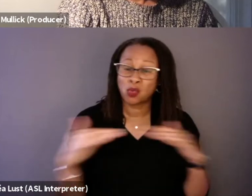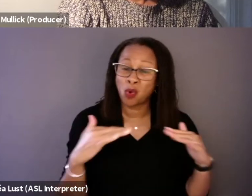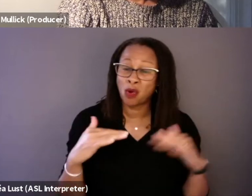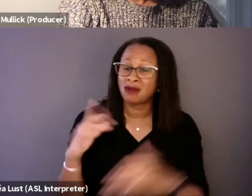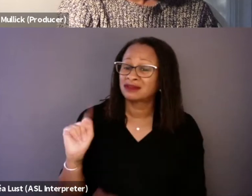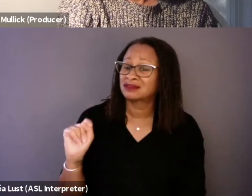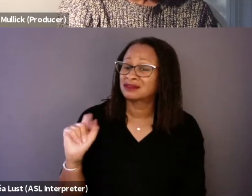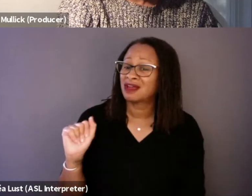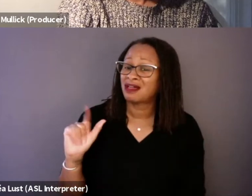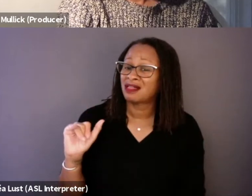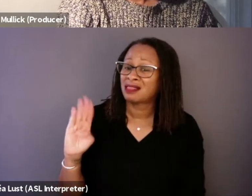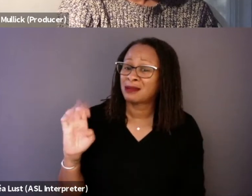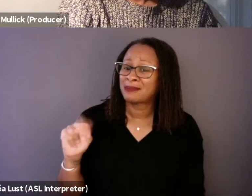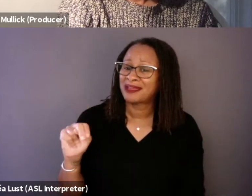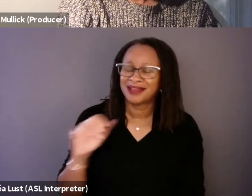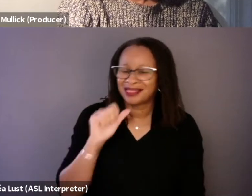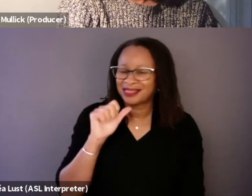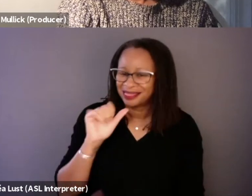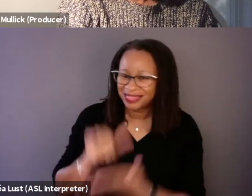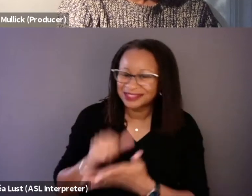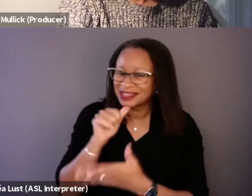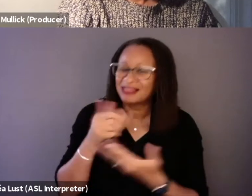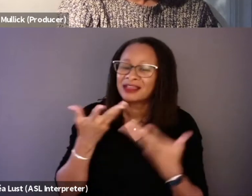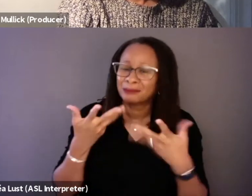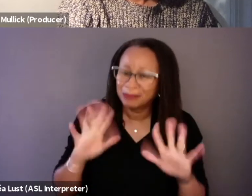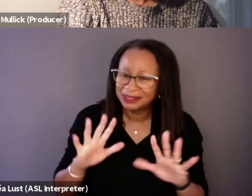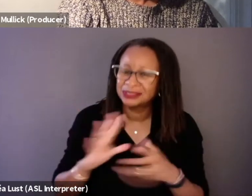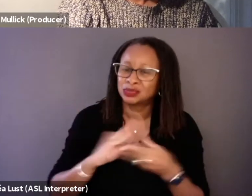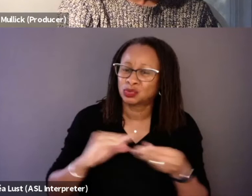the whole story. I want to show